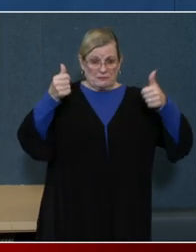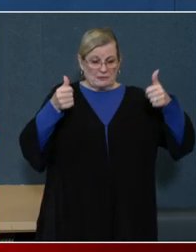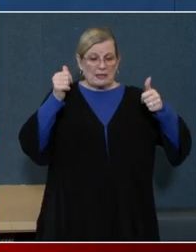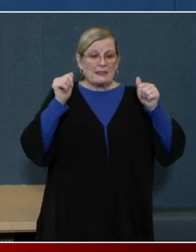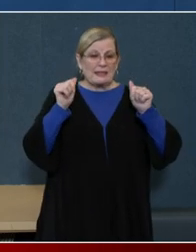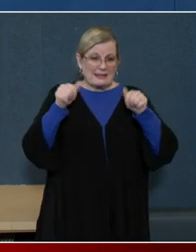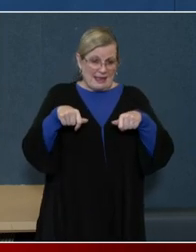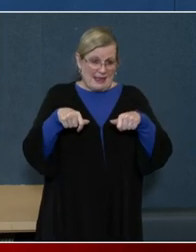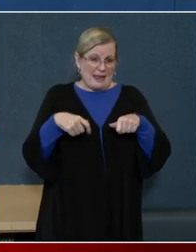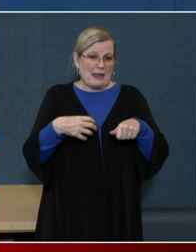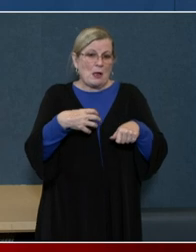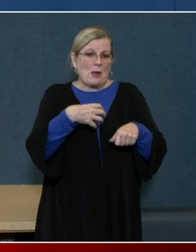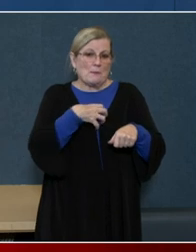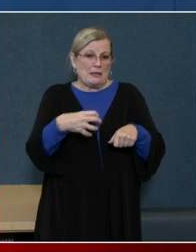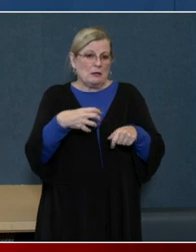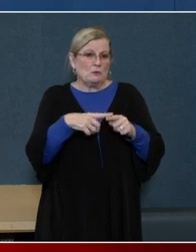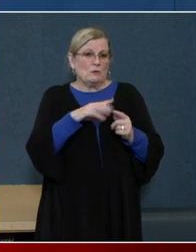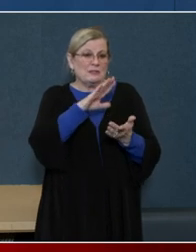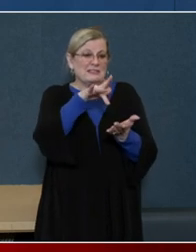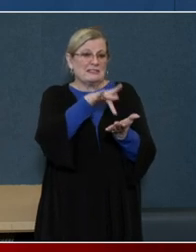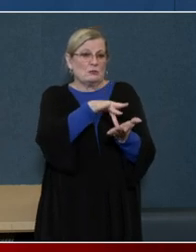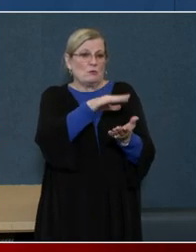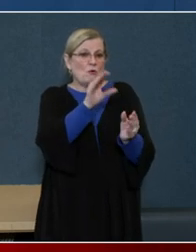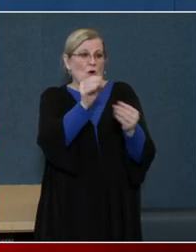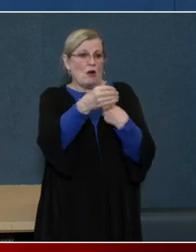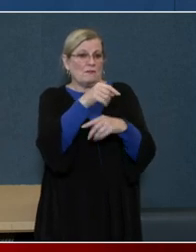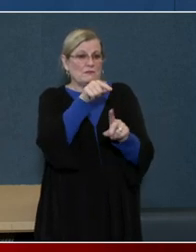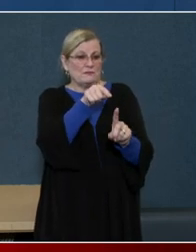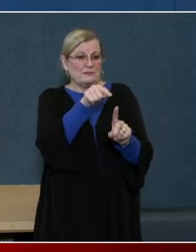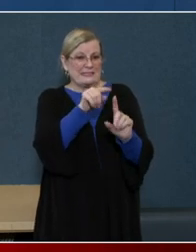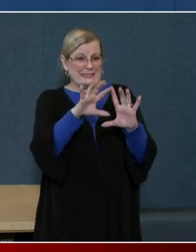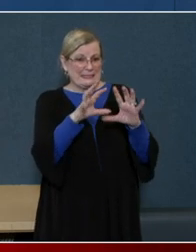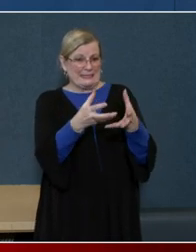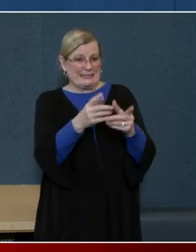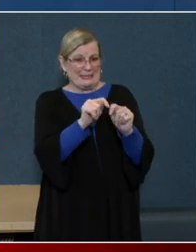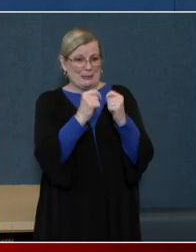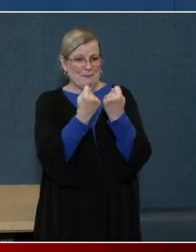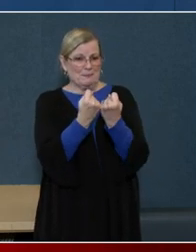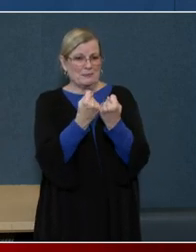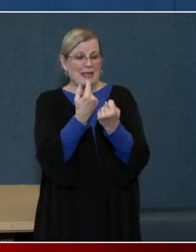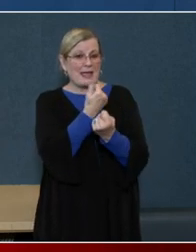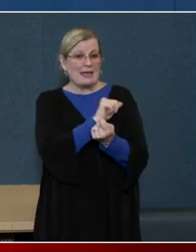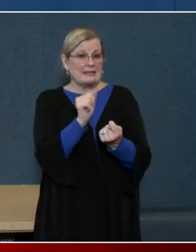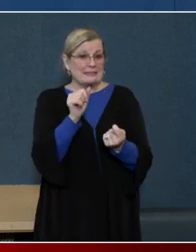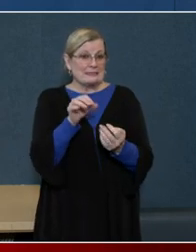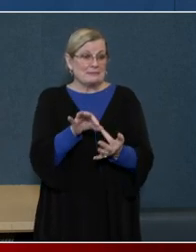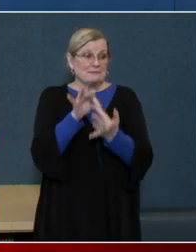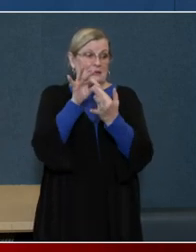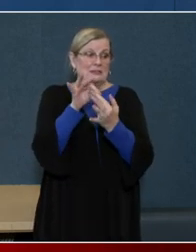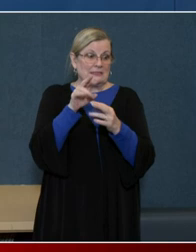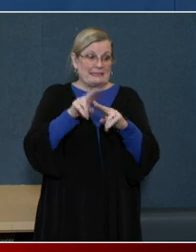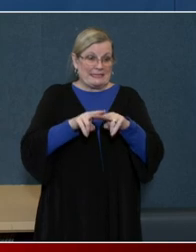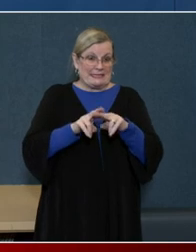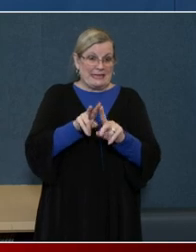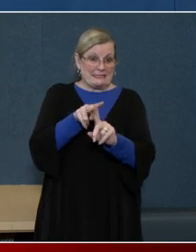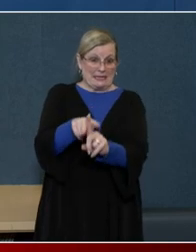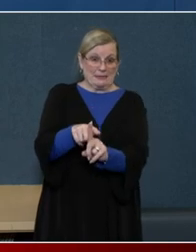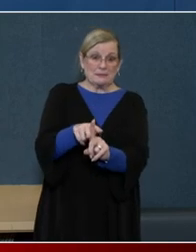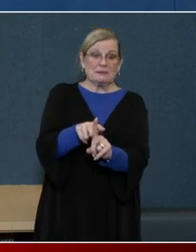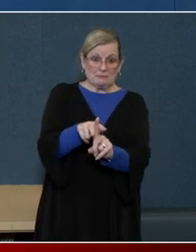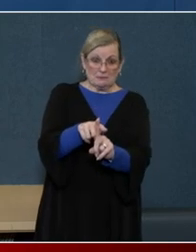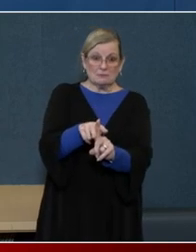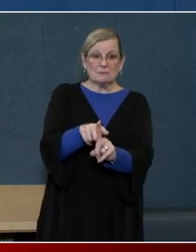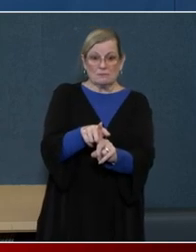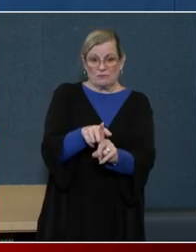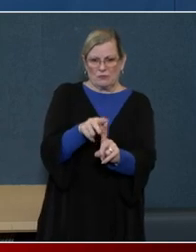the central office team to make any special seat assignments in our in-person